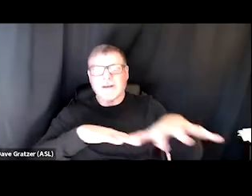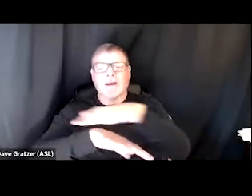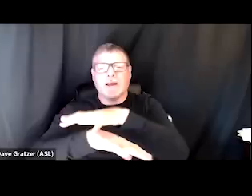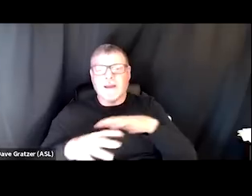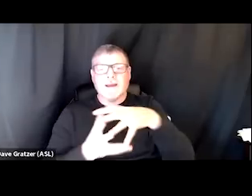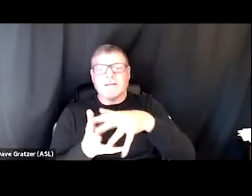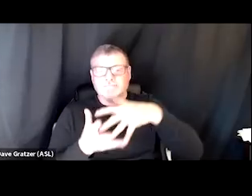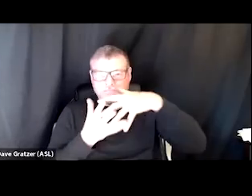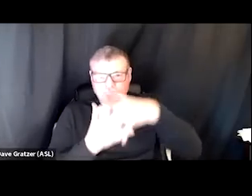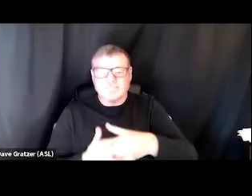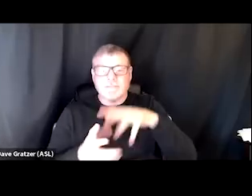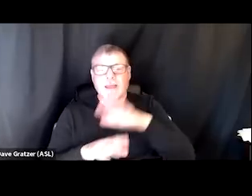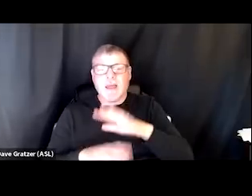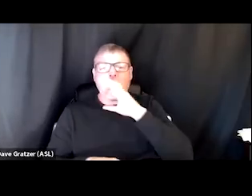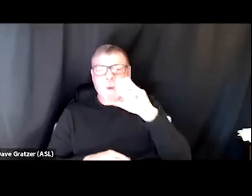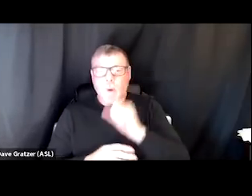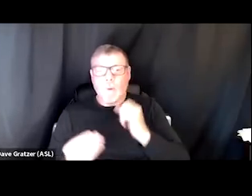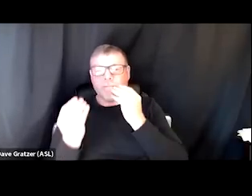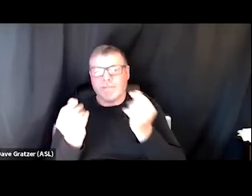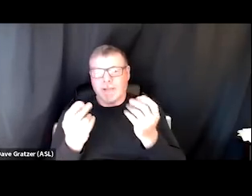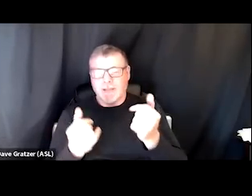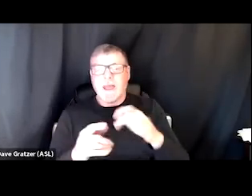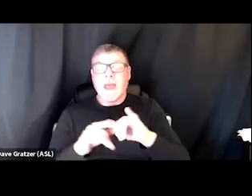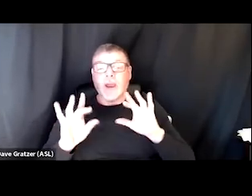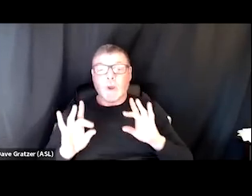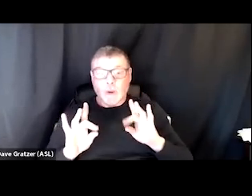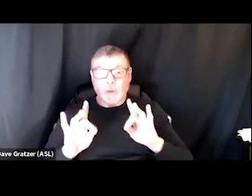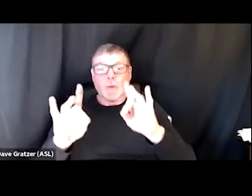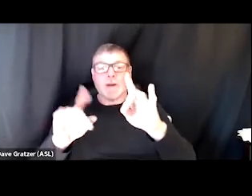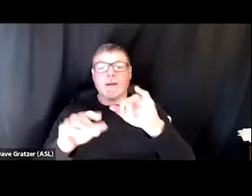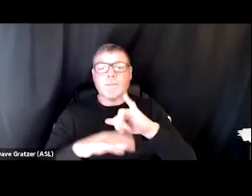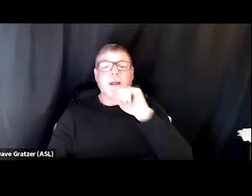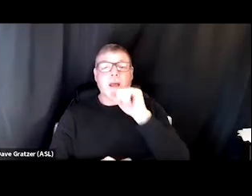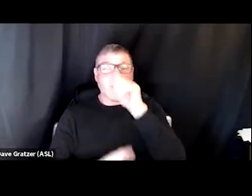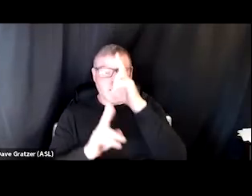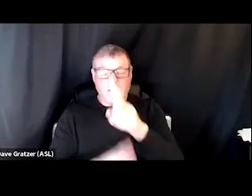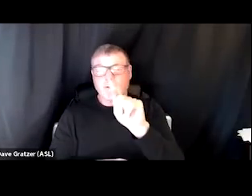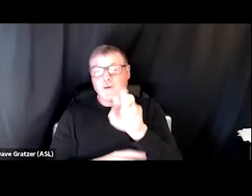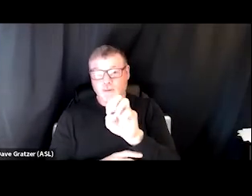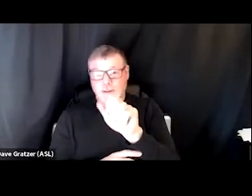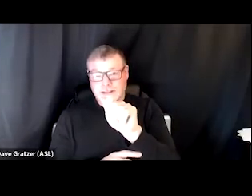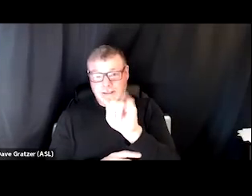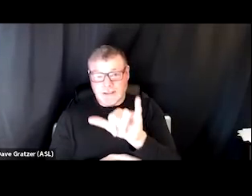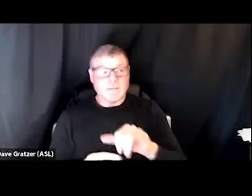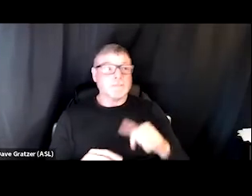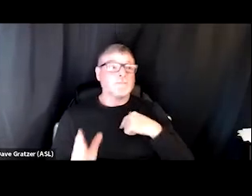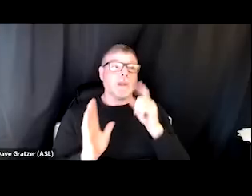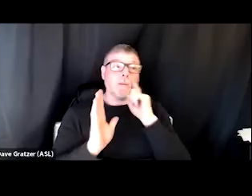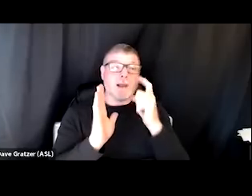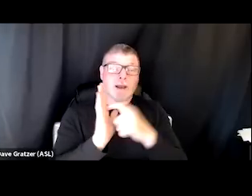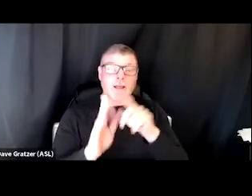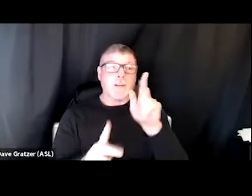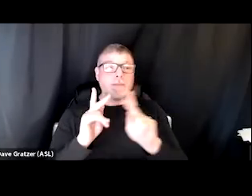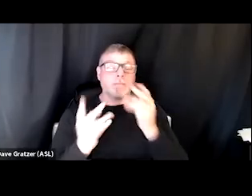on unceded ancestral lands or acquired by unhonored treaties. We acknowledge the people of